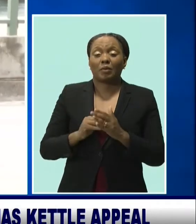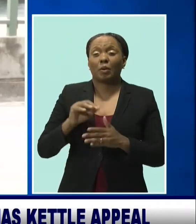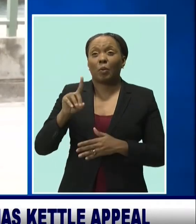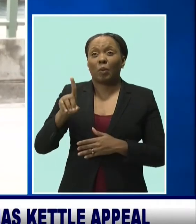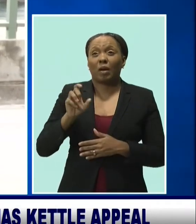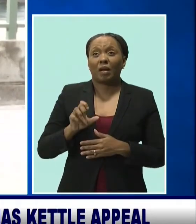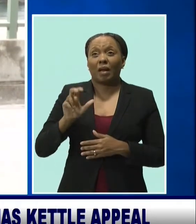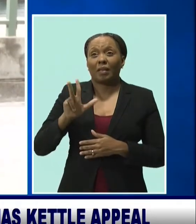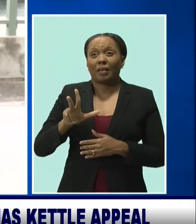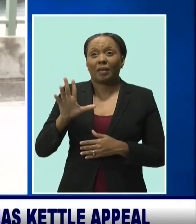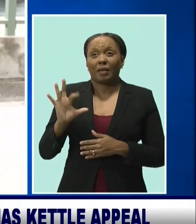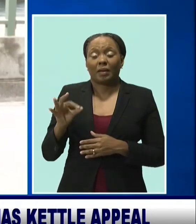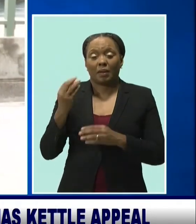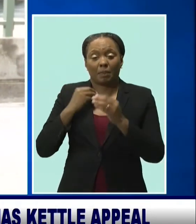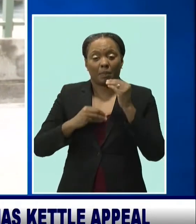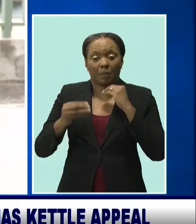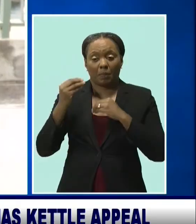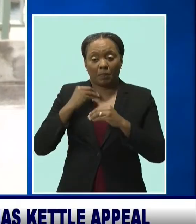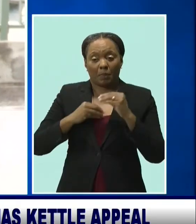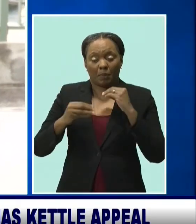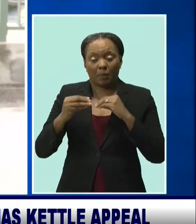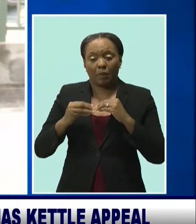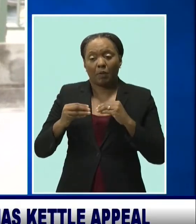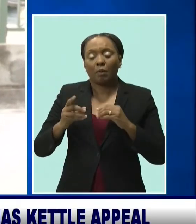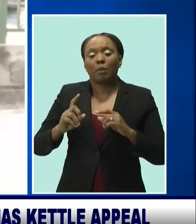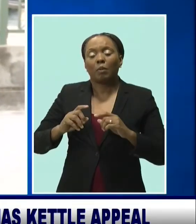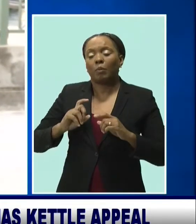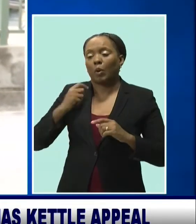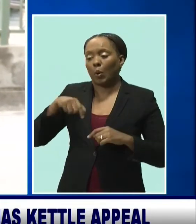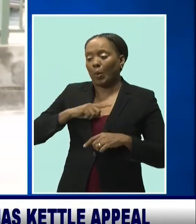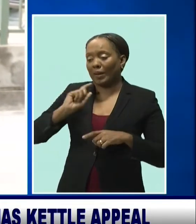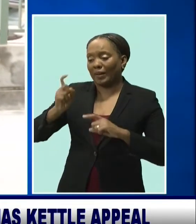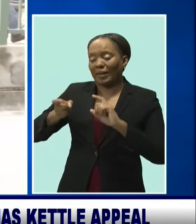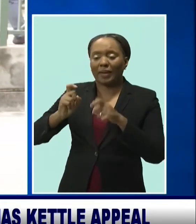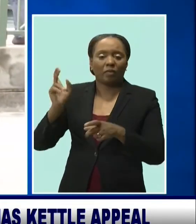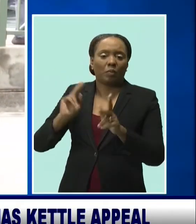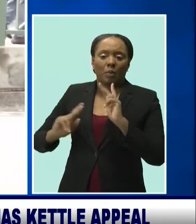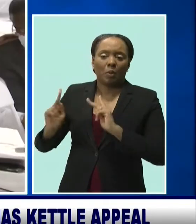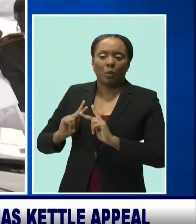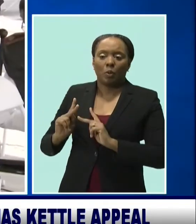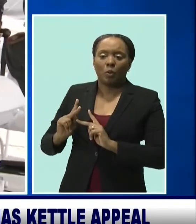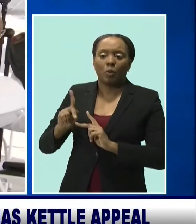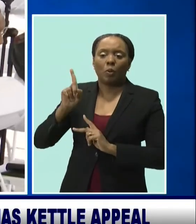8,139 of those meals were delivered to shut-ins.